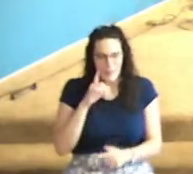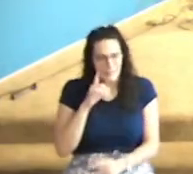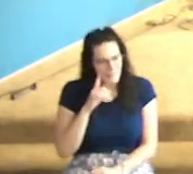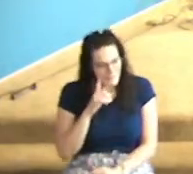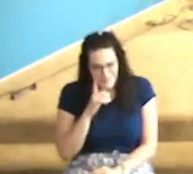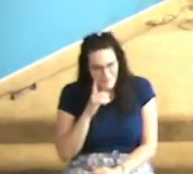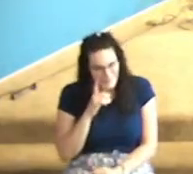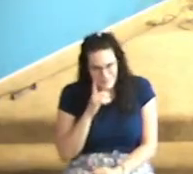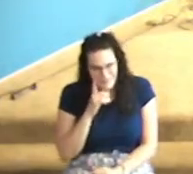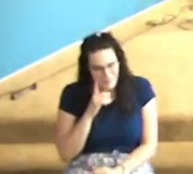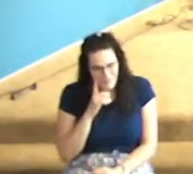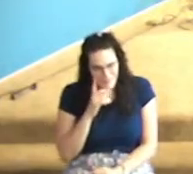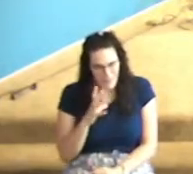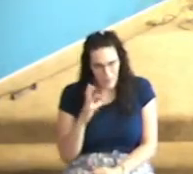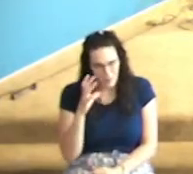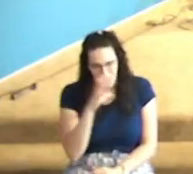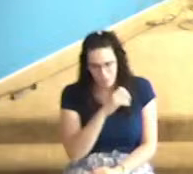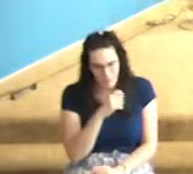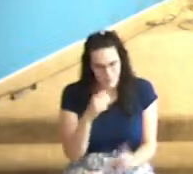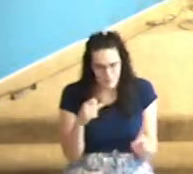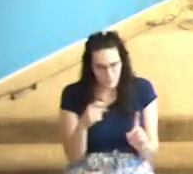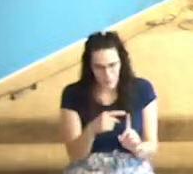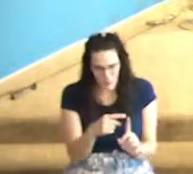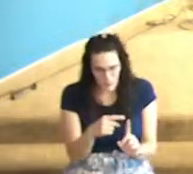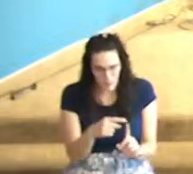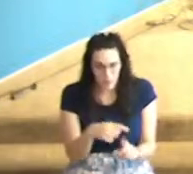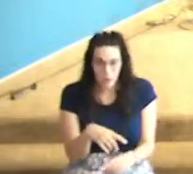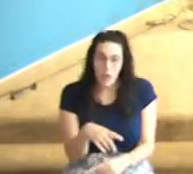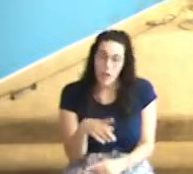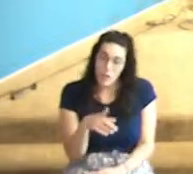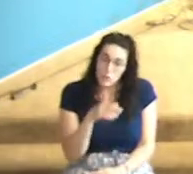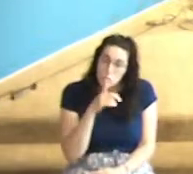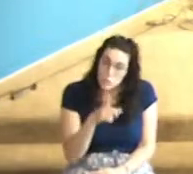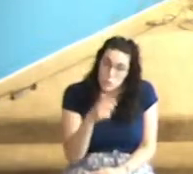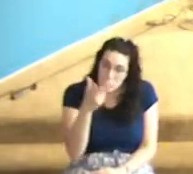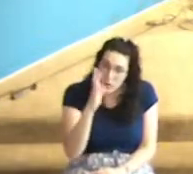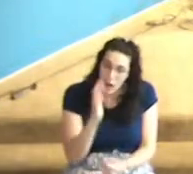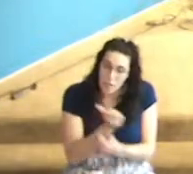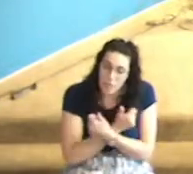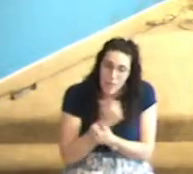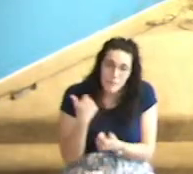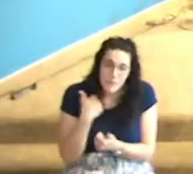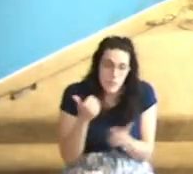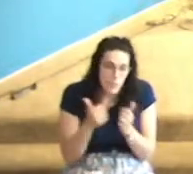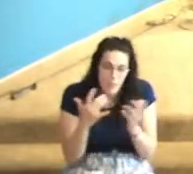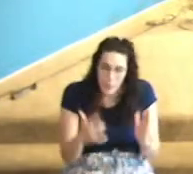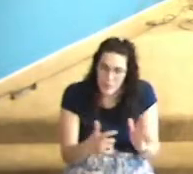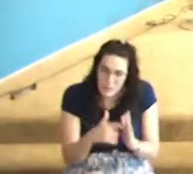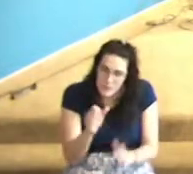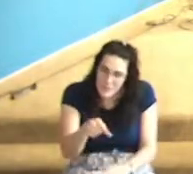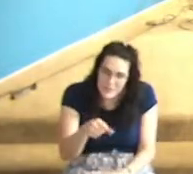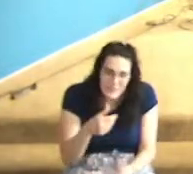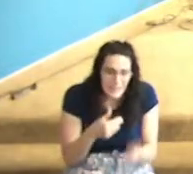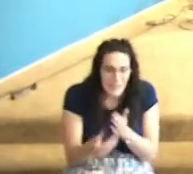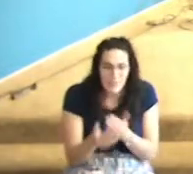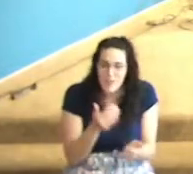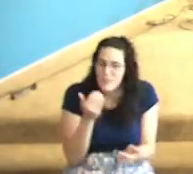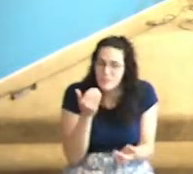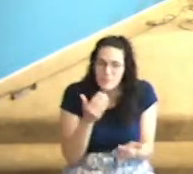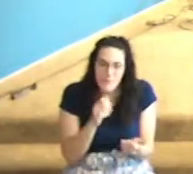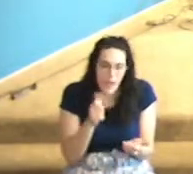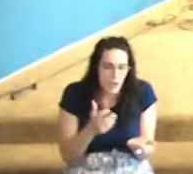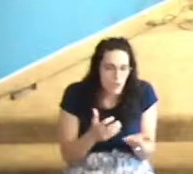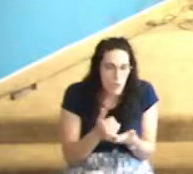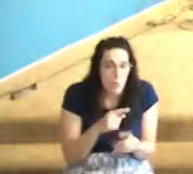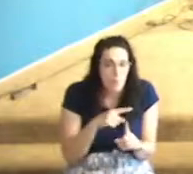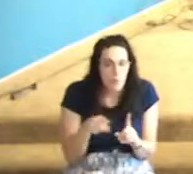kind of missed the mark there. And it's true that God does love us without any conditions. He loves us even when we don't deserve it.